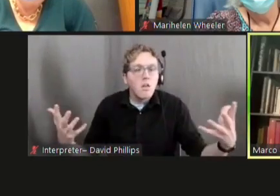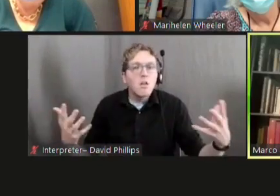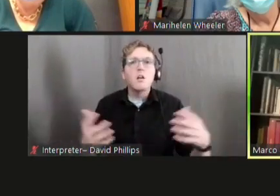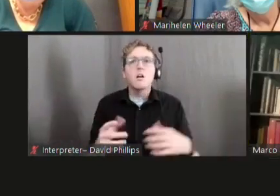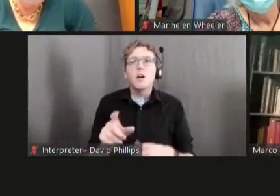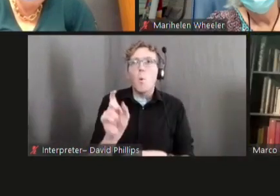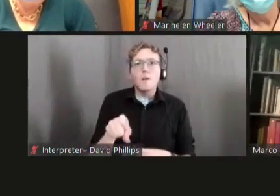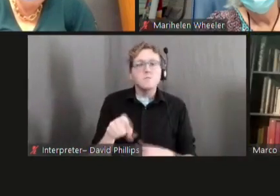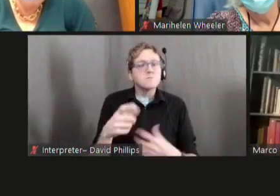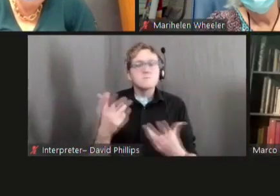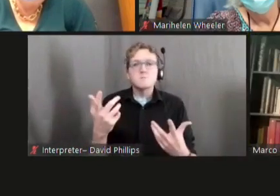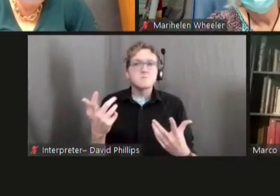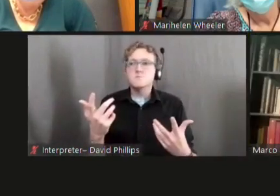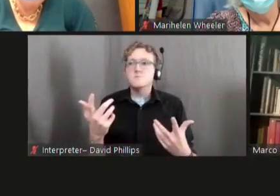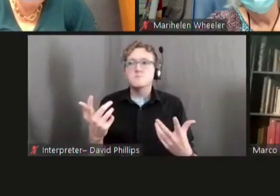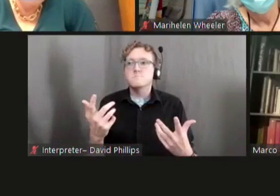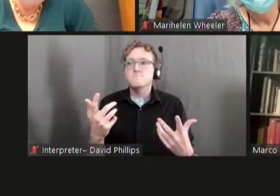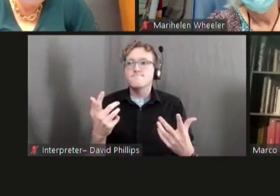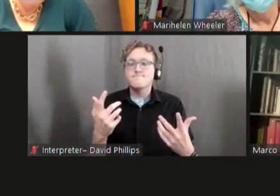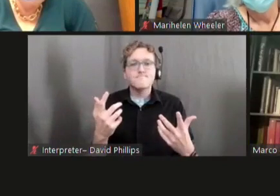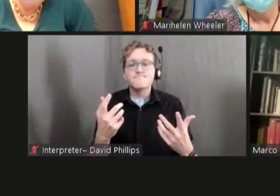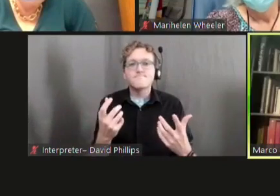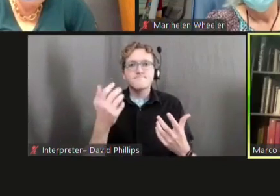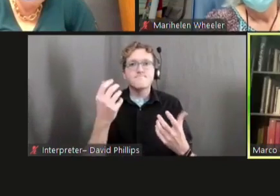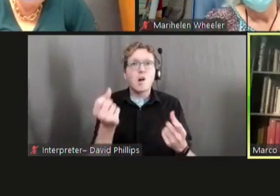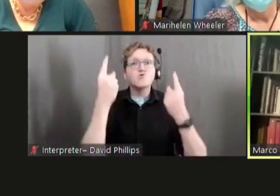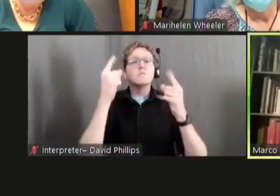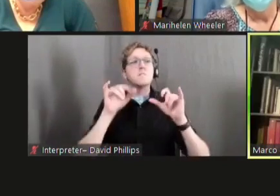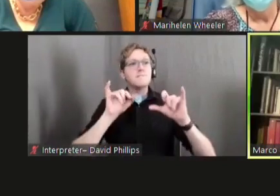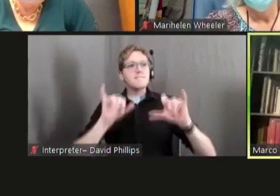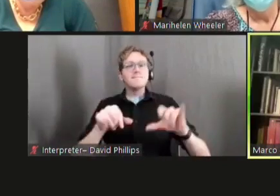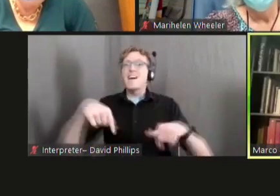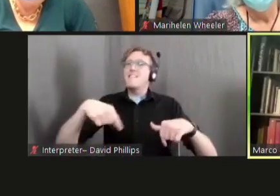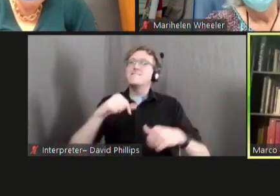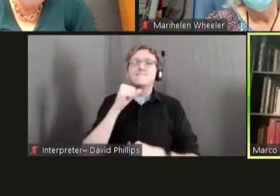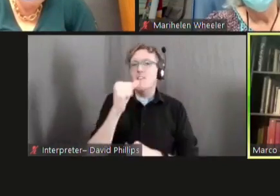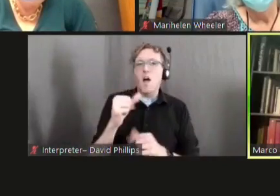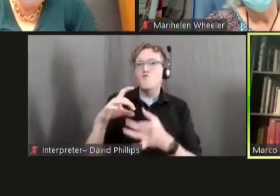be understanding that, again, this is not a seasonal,